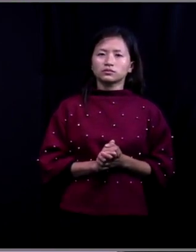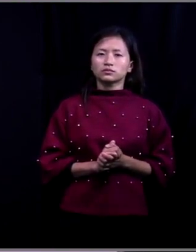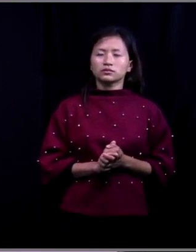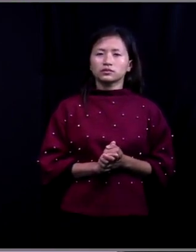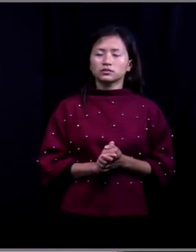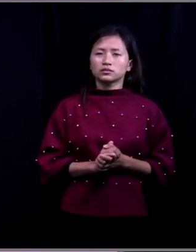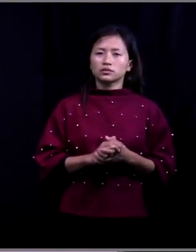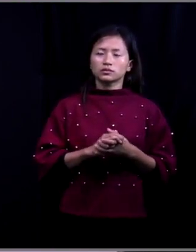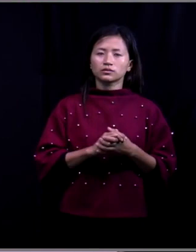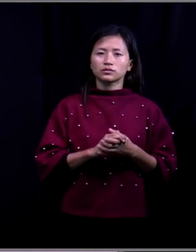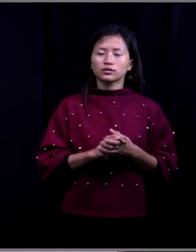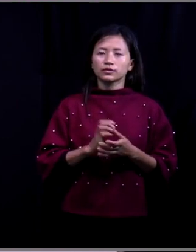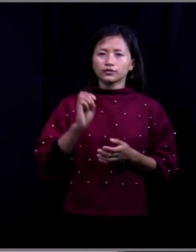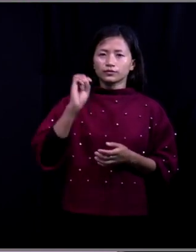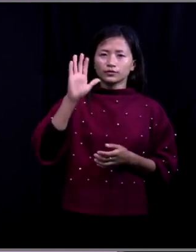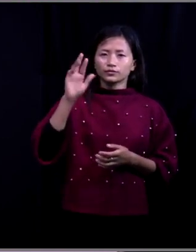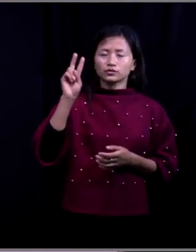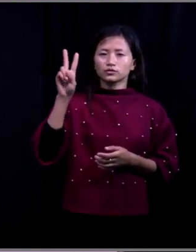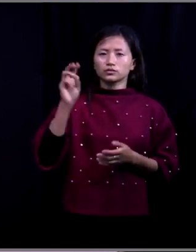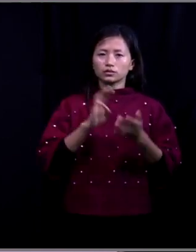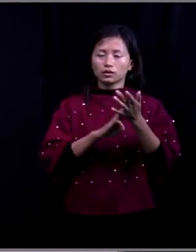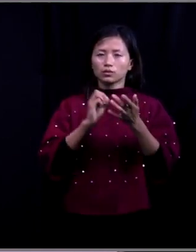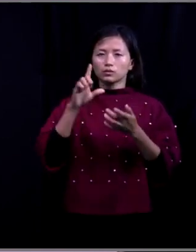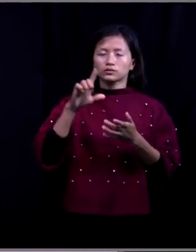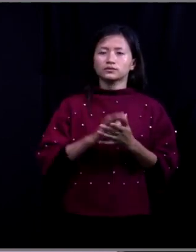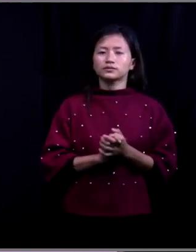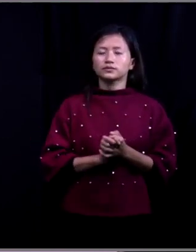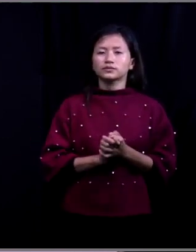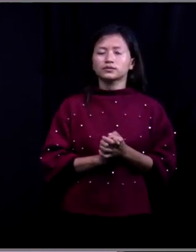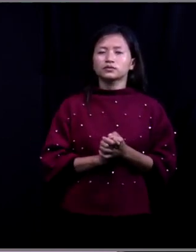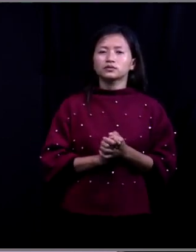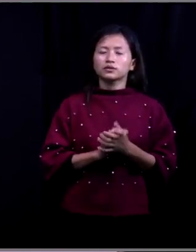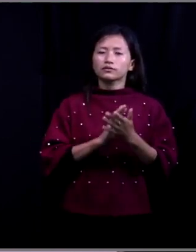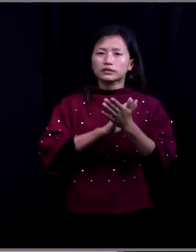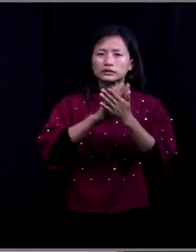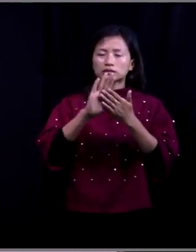suppose in 52 moles of helium,